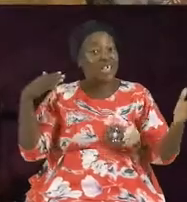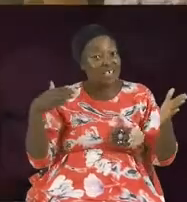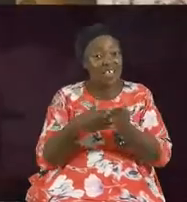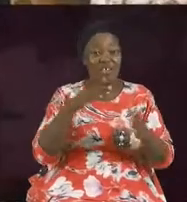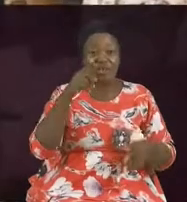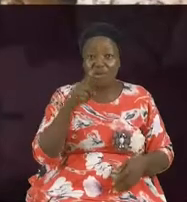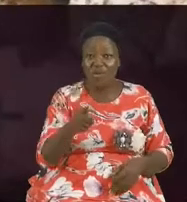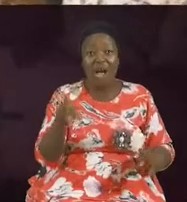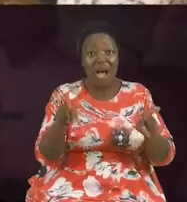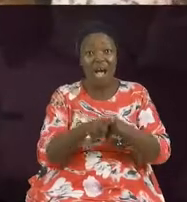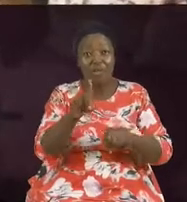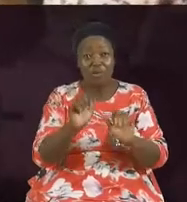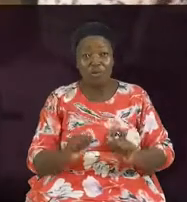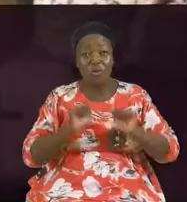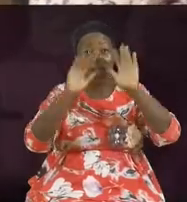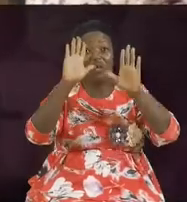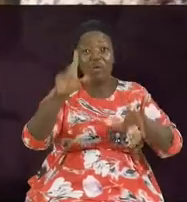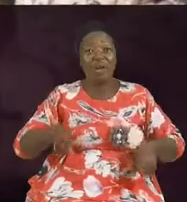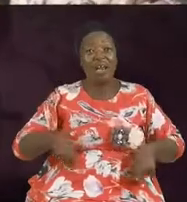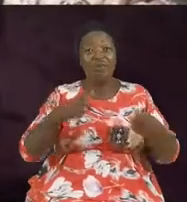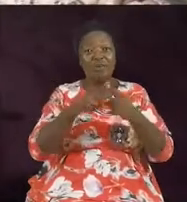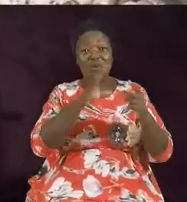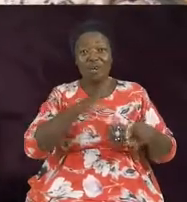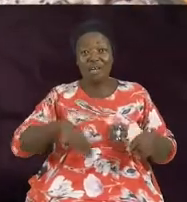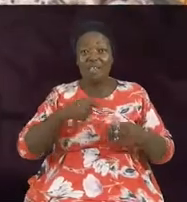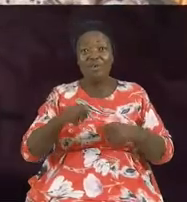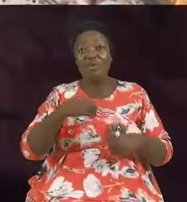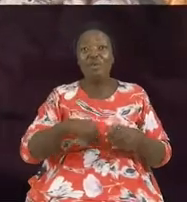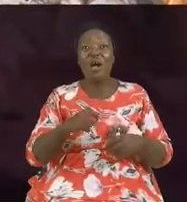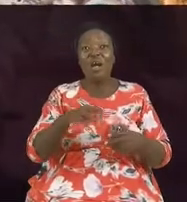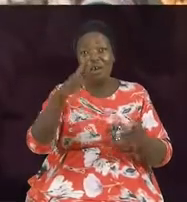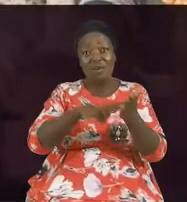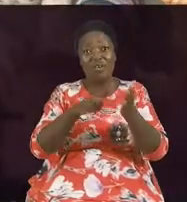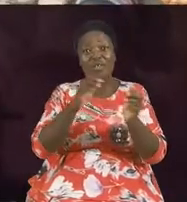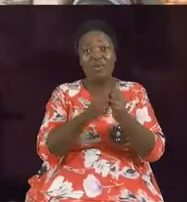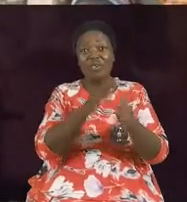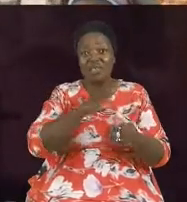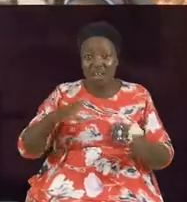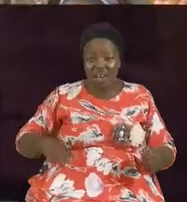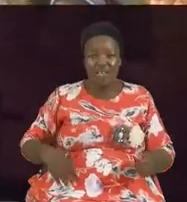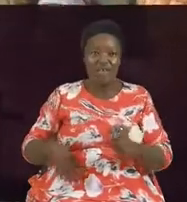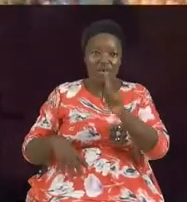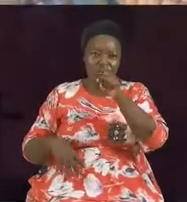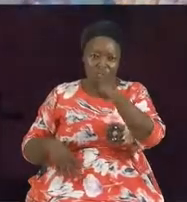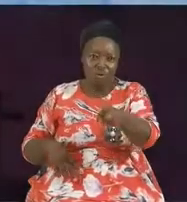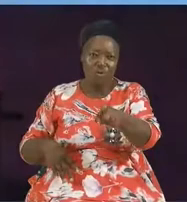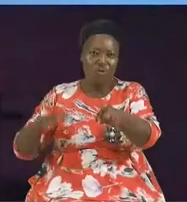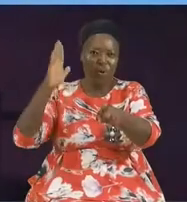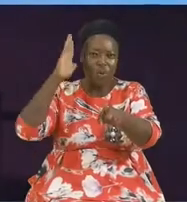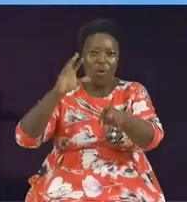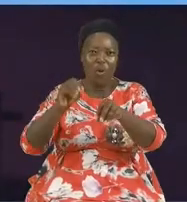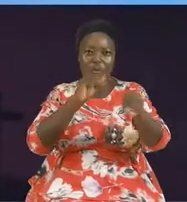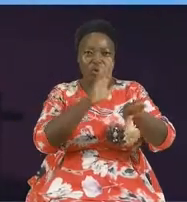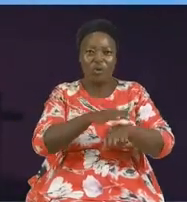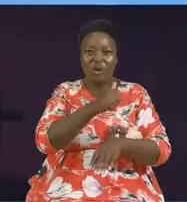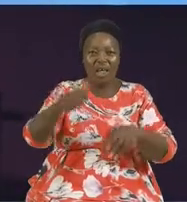reign. Everything that comes against you, as you give your life to Christ and you are identified